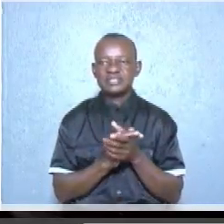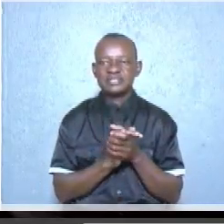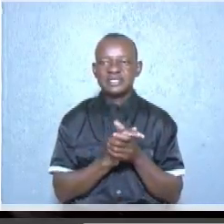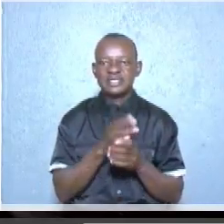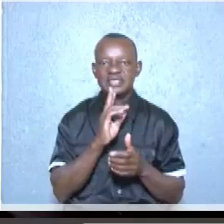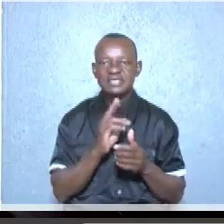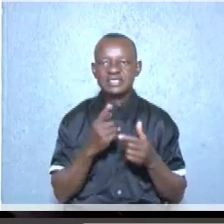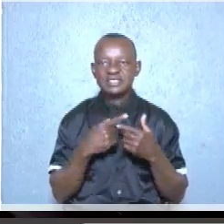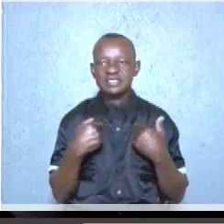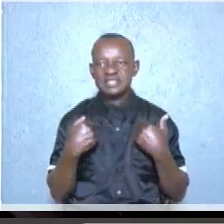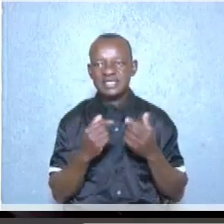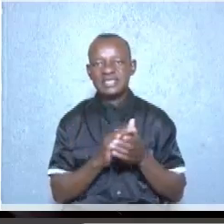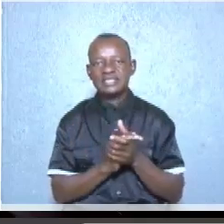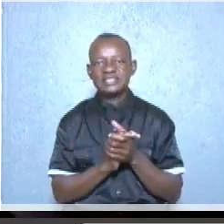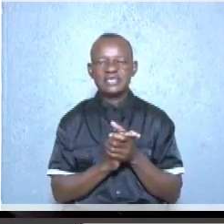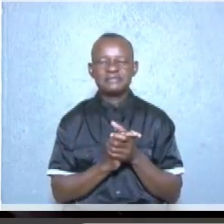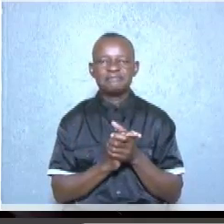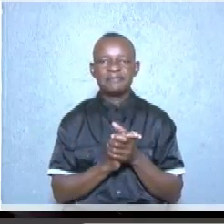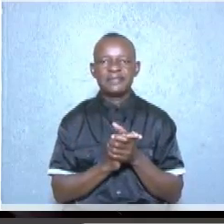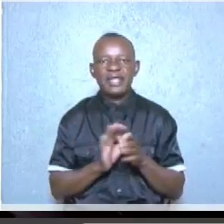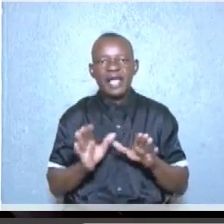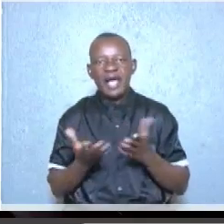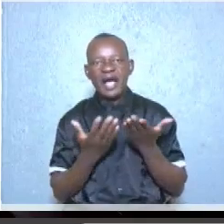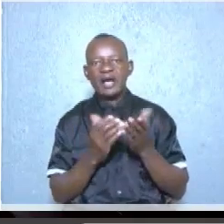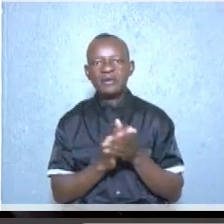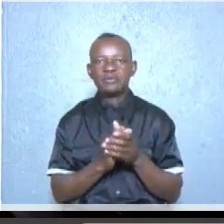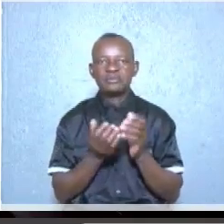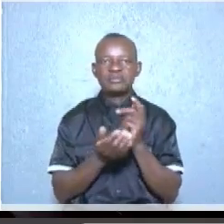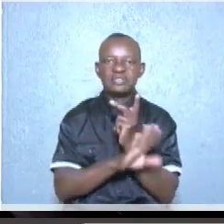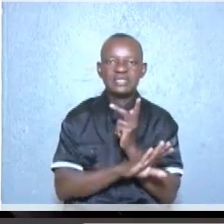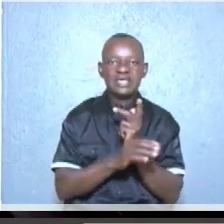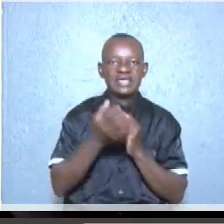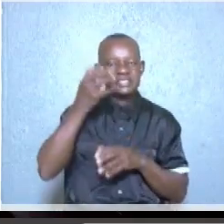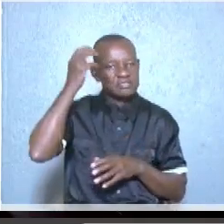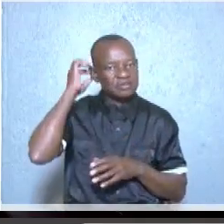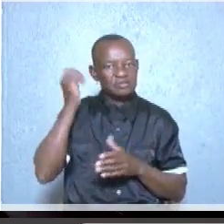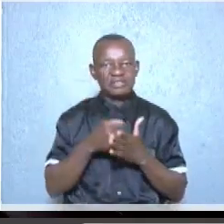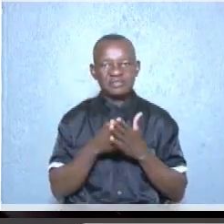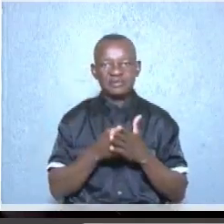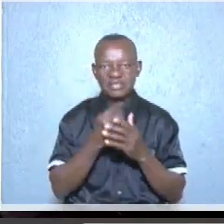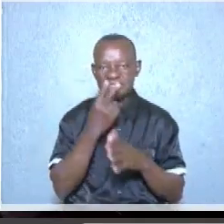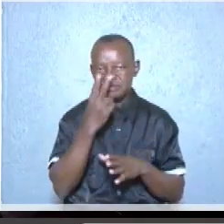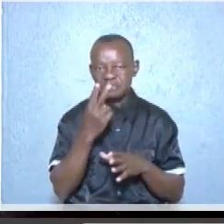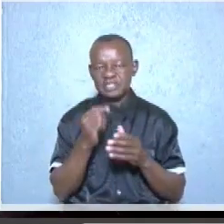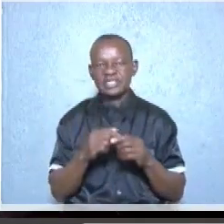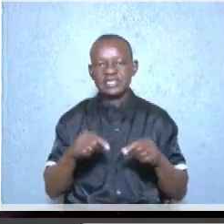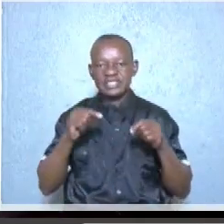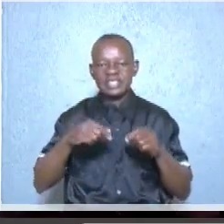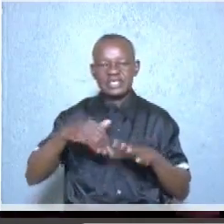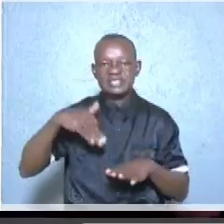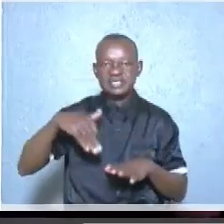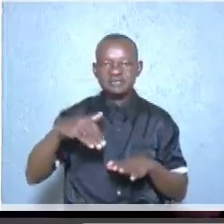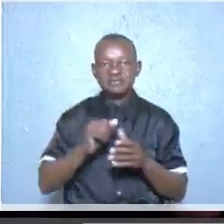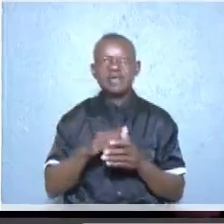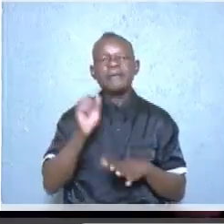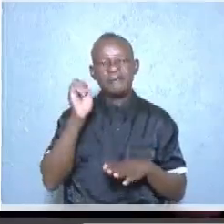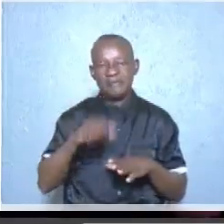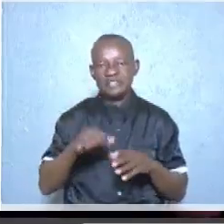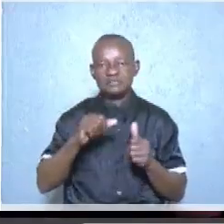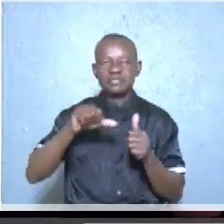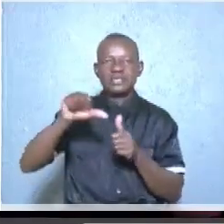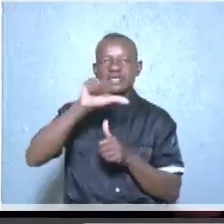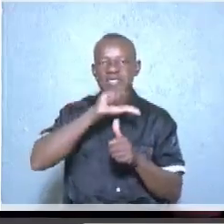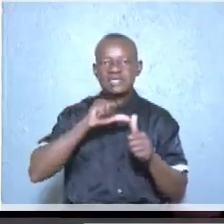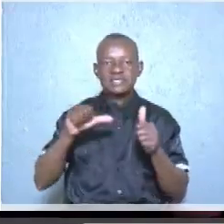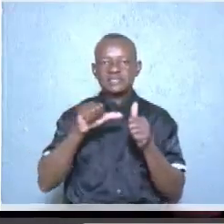for him and that drive to make sure that there was social justice and equity within the Namibian economy? I think I